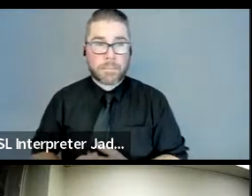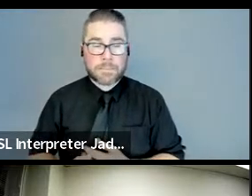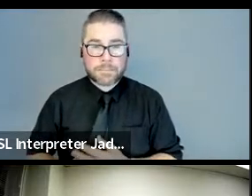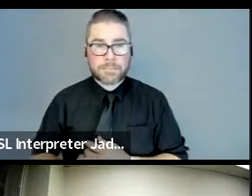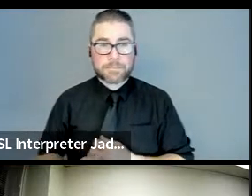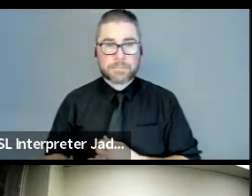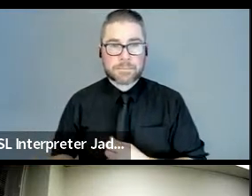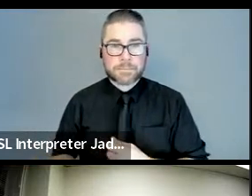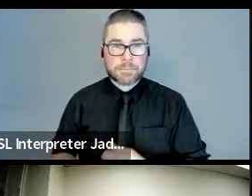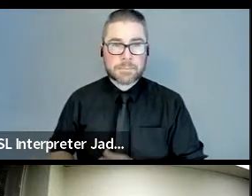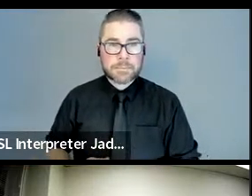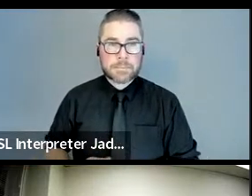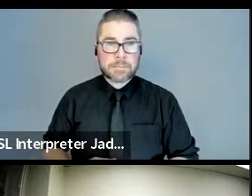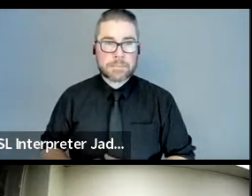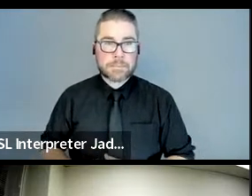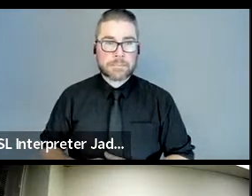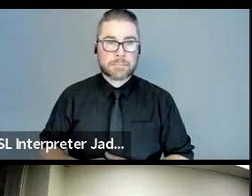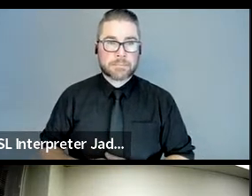Yes,